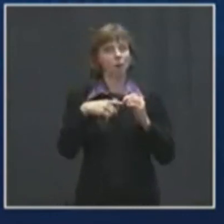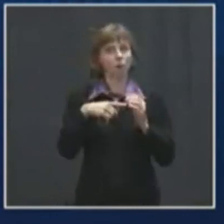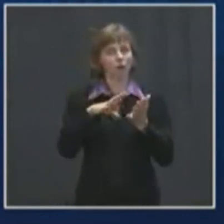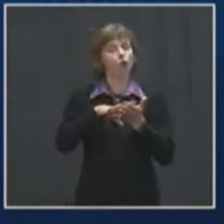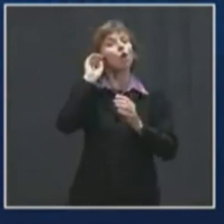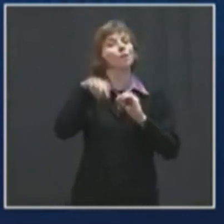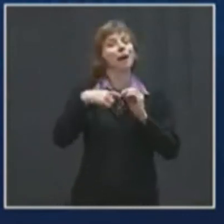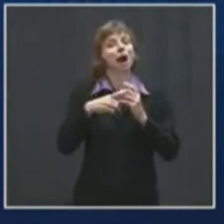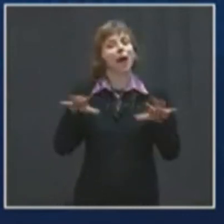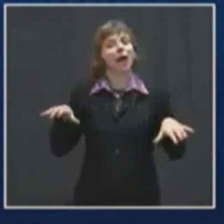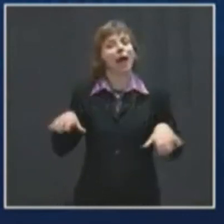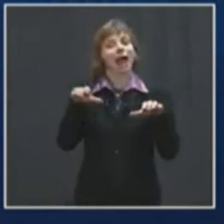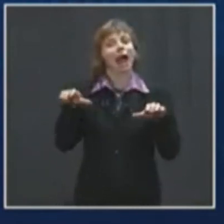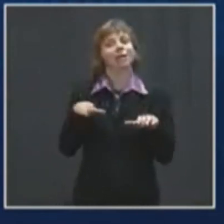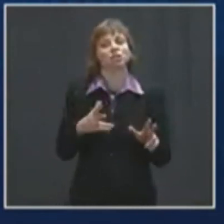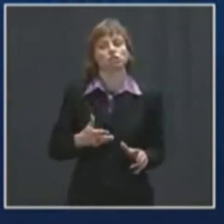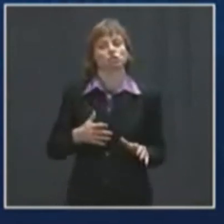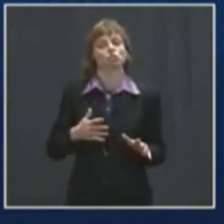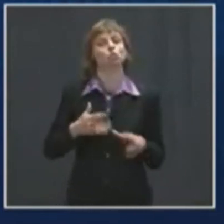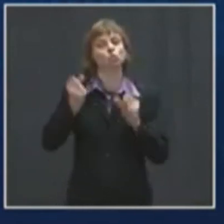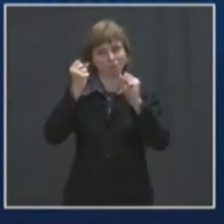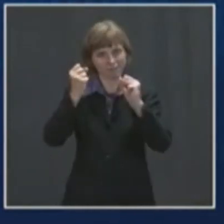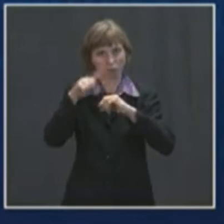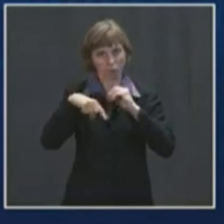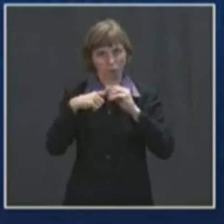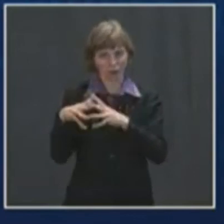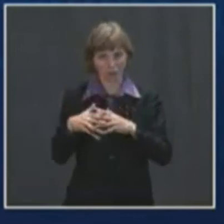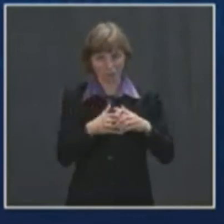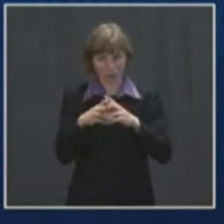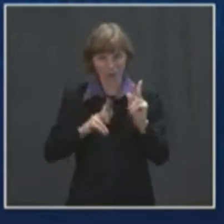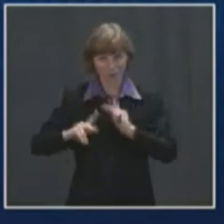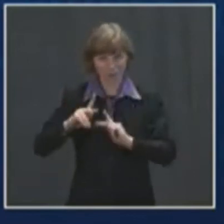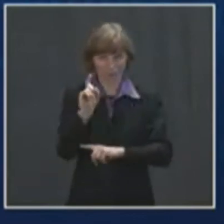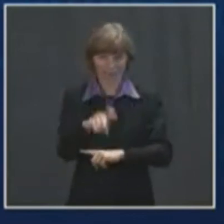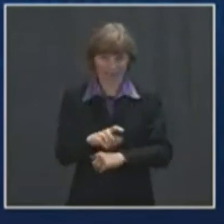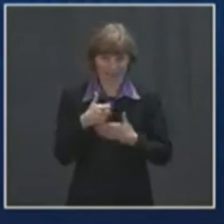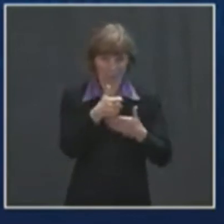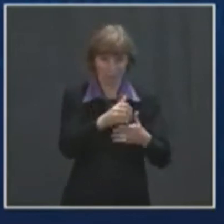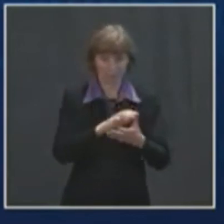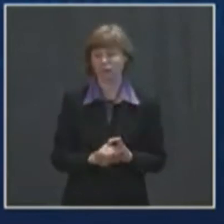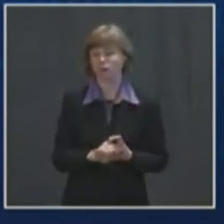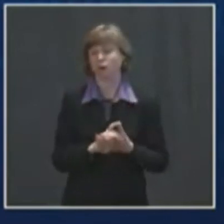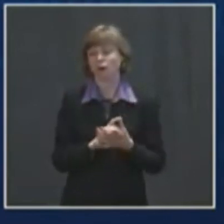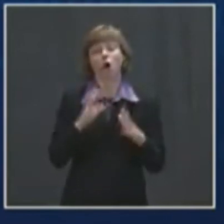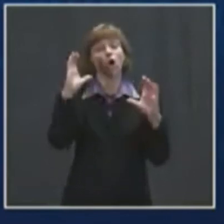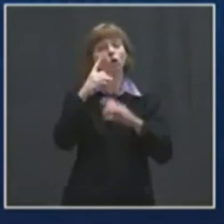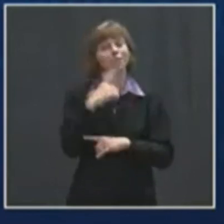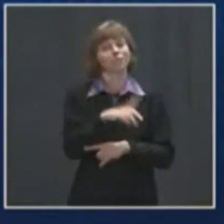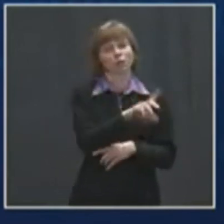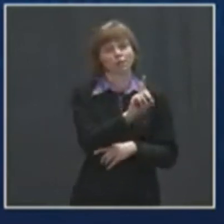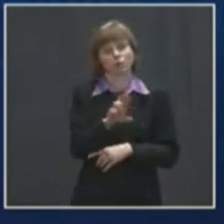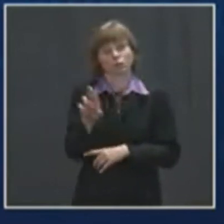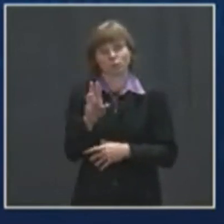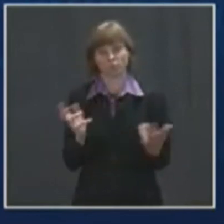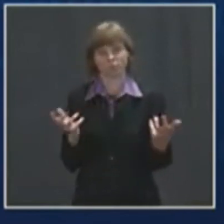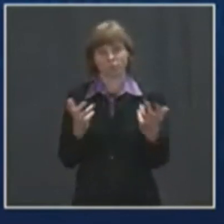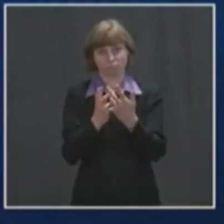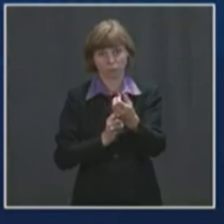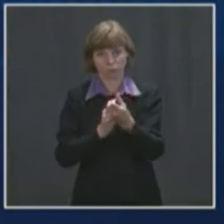the American people need relief, looking for bipartisan support, which is something certainly the former administration also did.